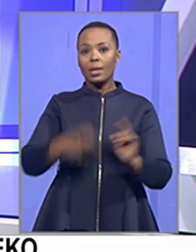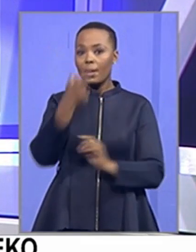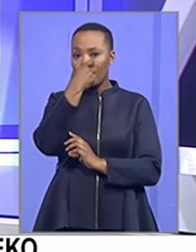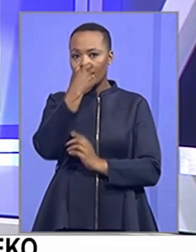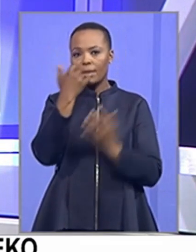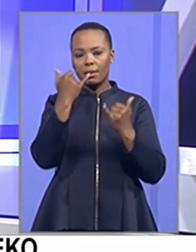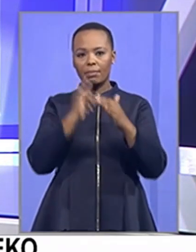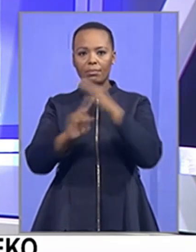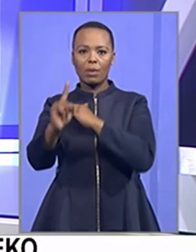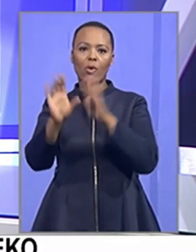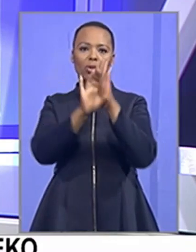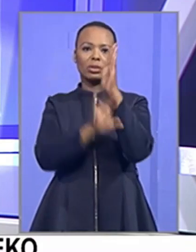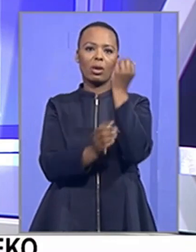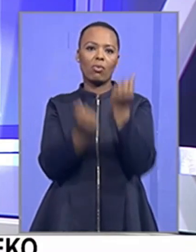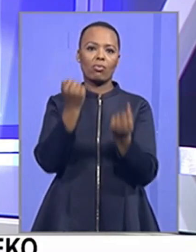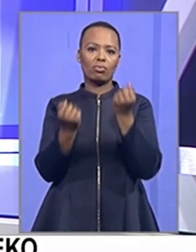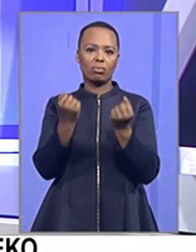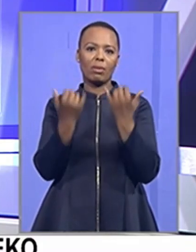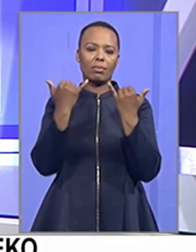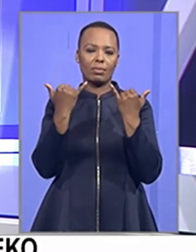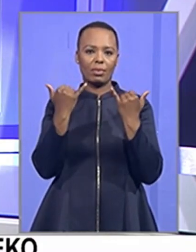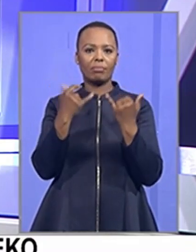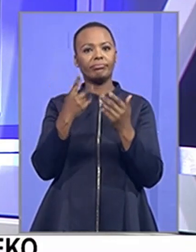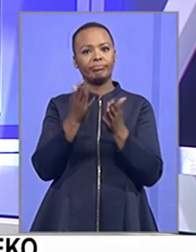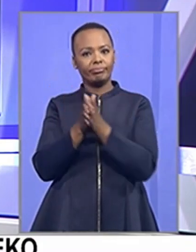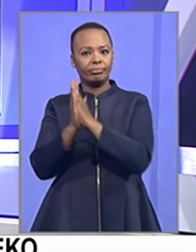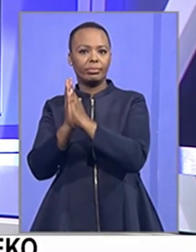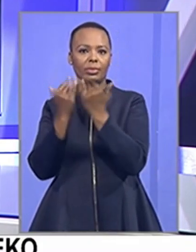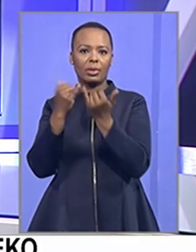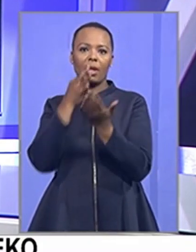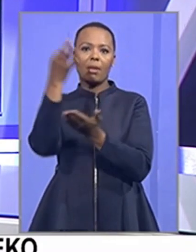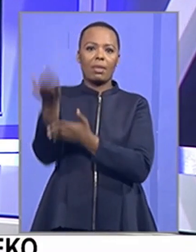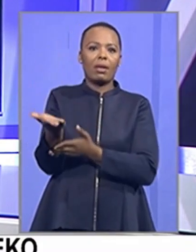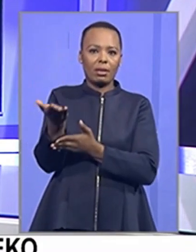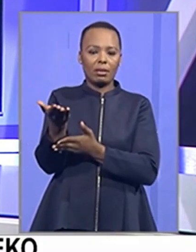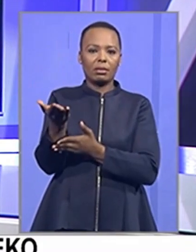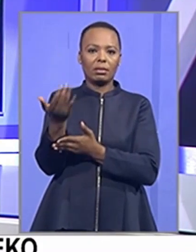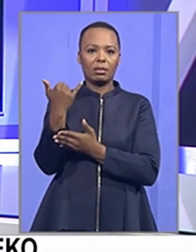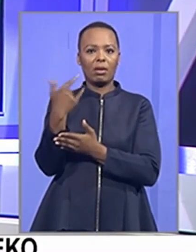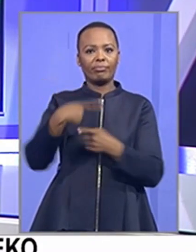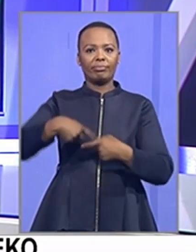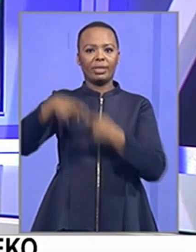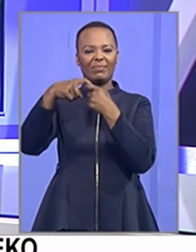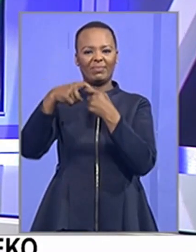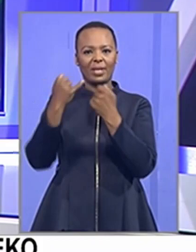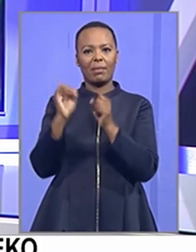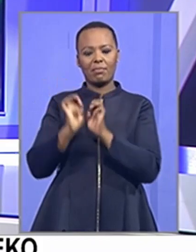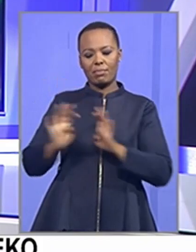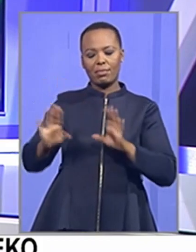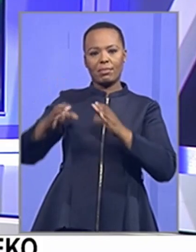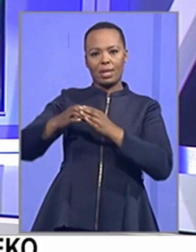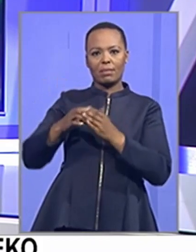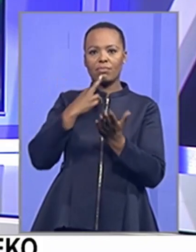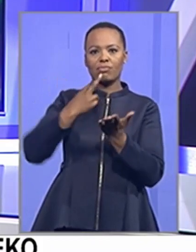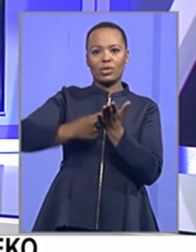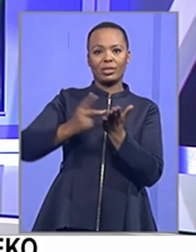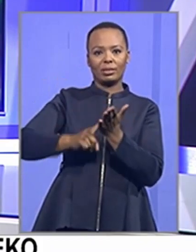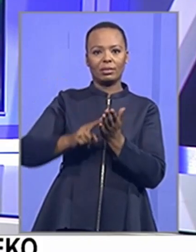o tsentše kgopelo kgorotsheko ya molaotheo go leka go beela ka thoko pego yeo ya Phanele ya ditsebi.